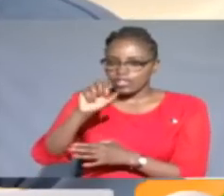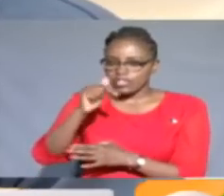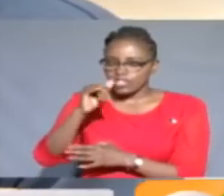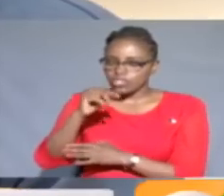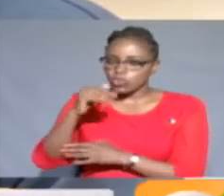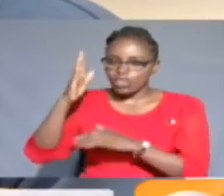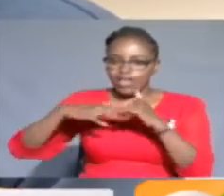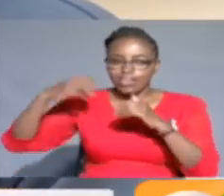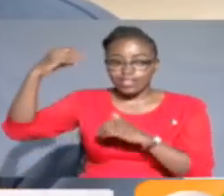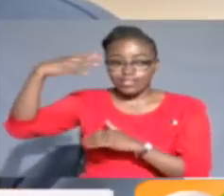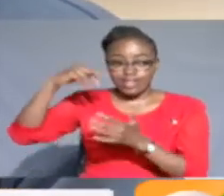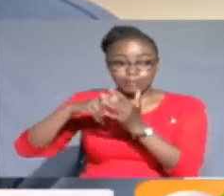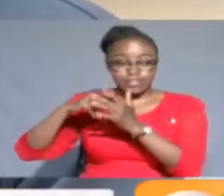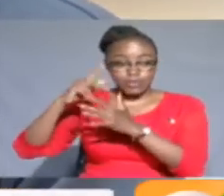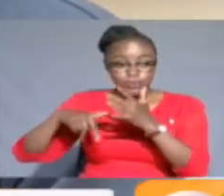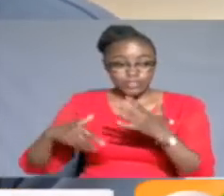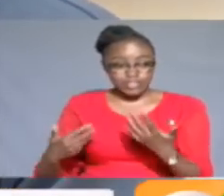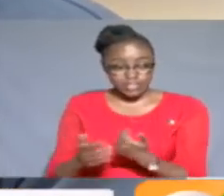sun does. So